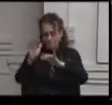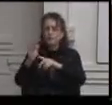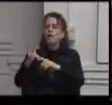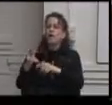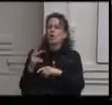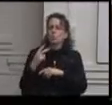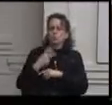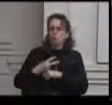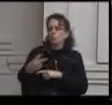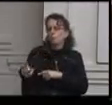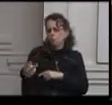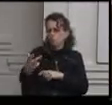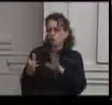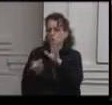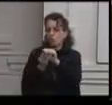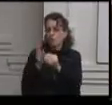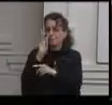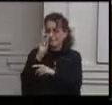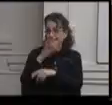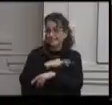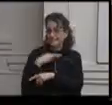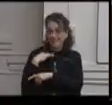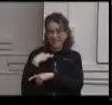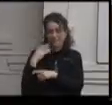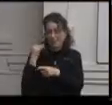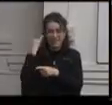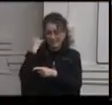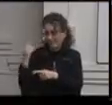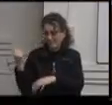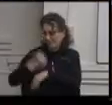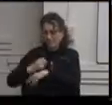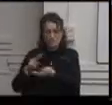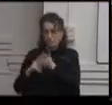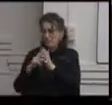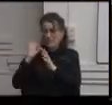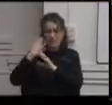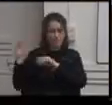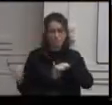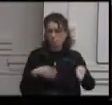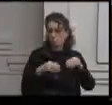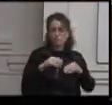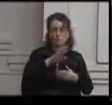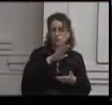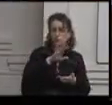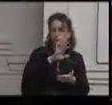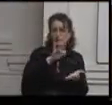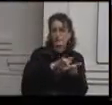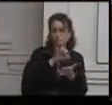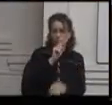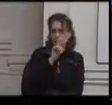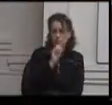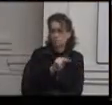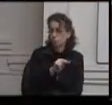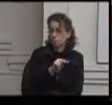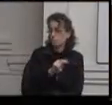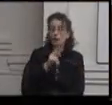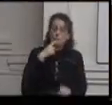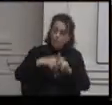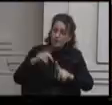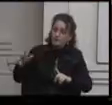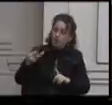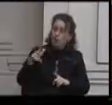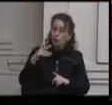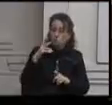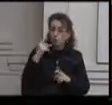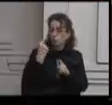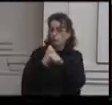Central Station with those trucks. We still need to provide the same